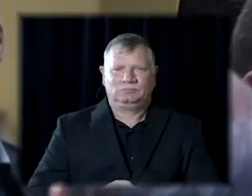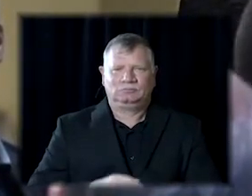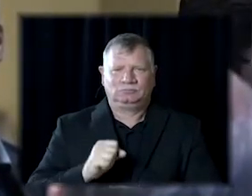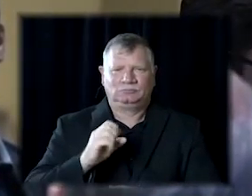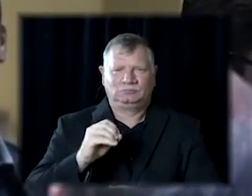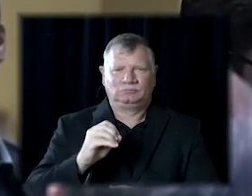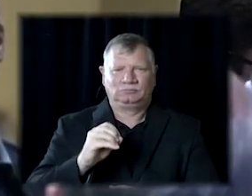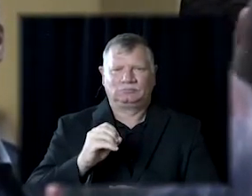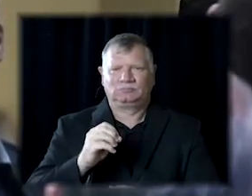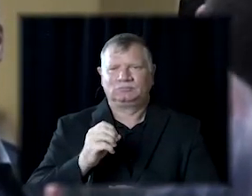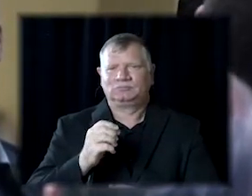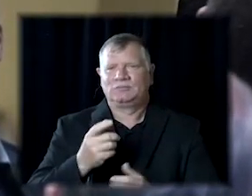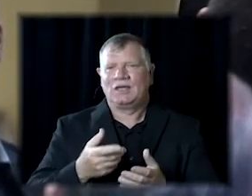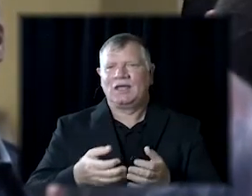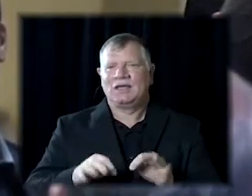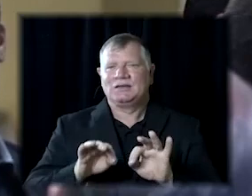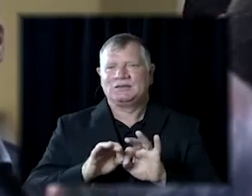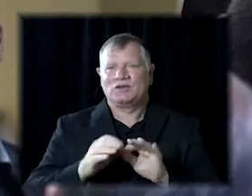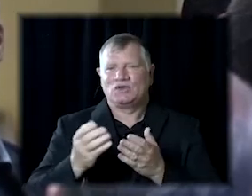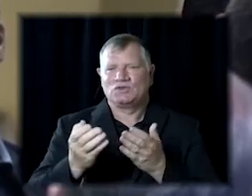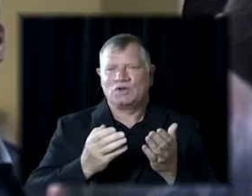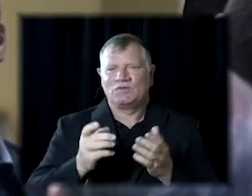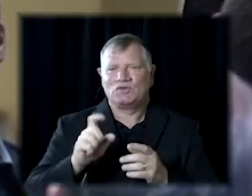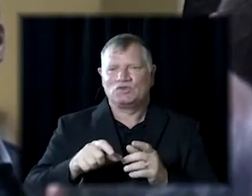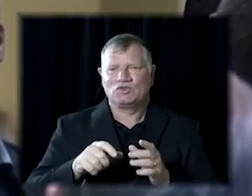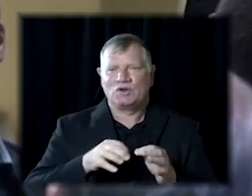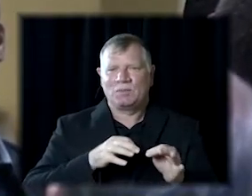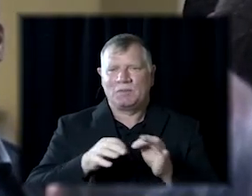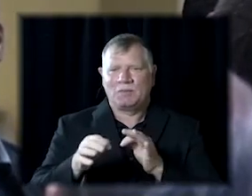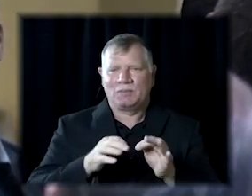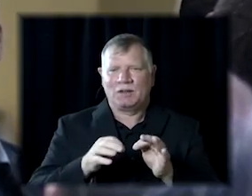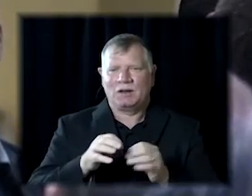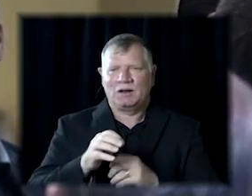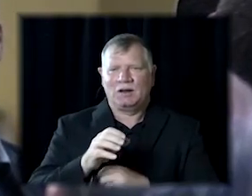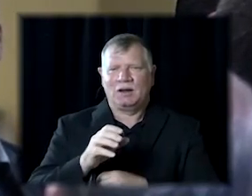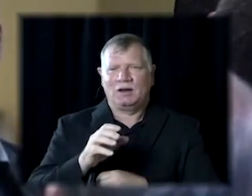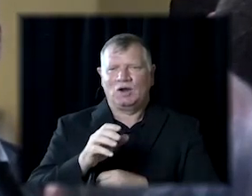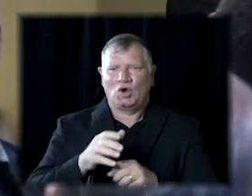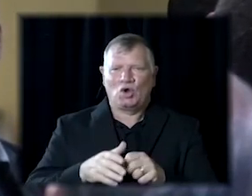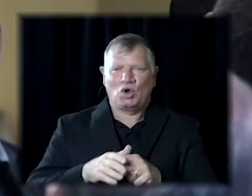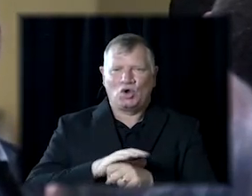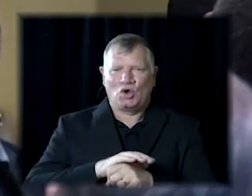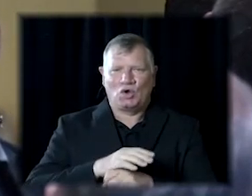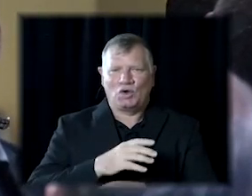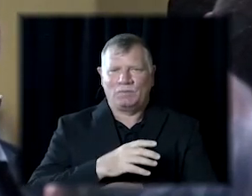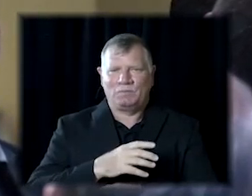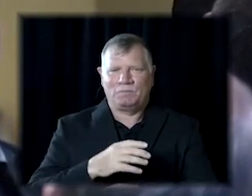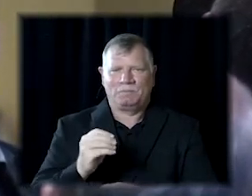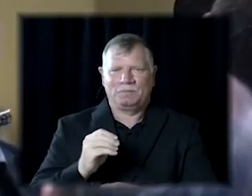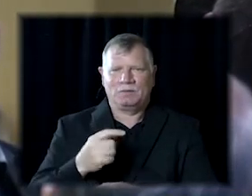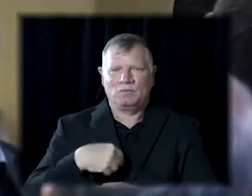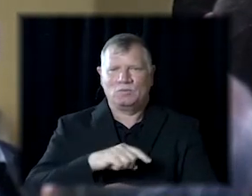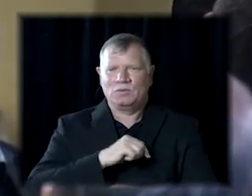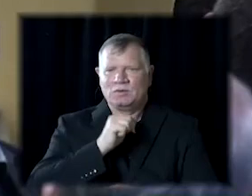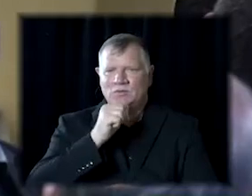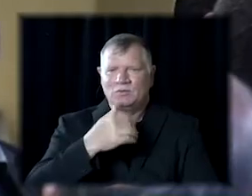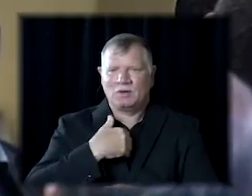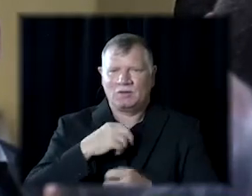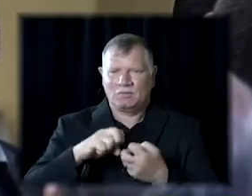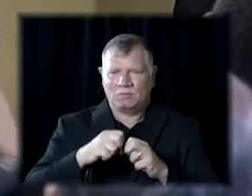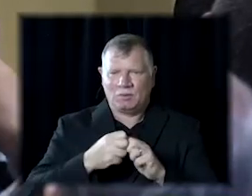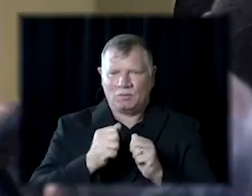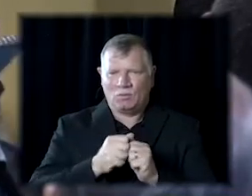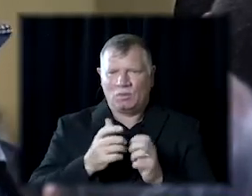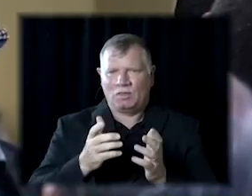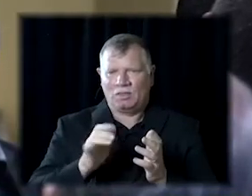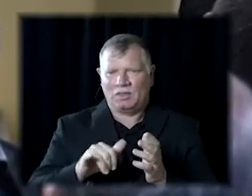So essential services should be defined completely, and so we don't have any problems with that